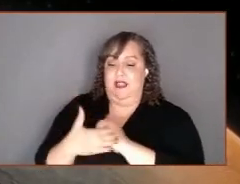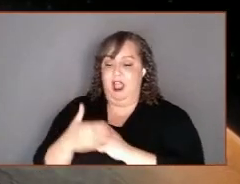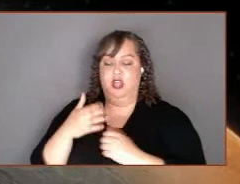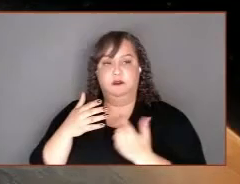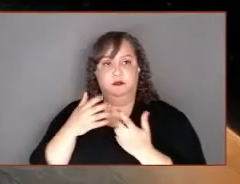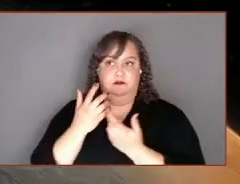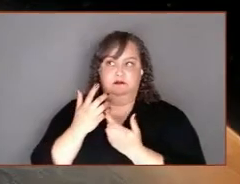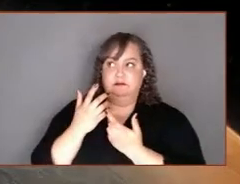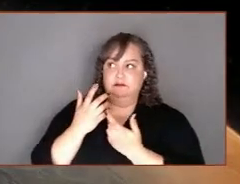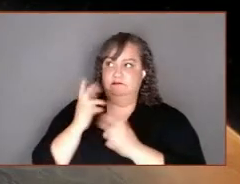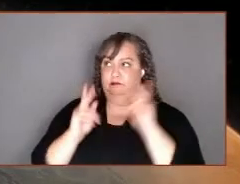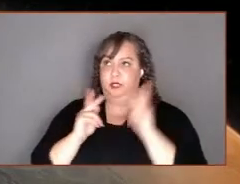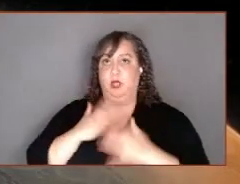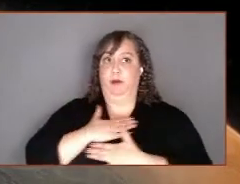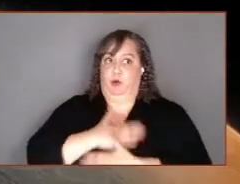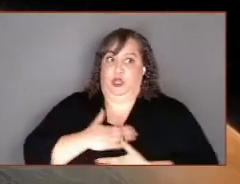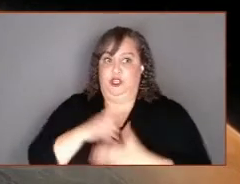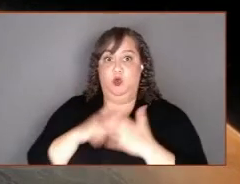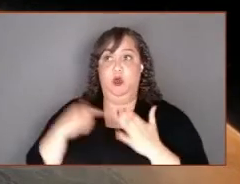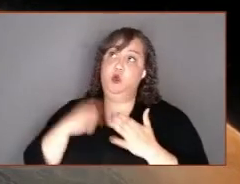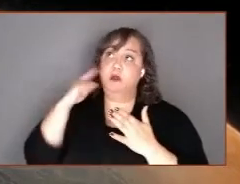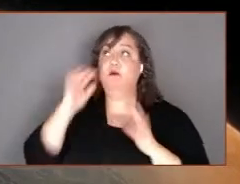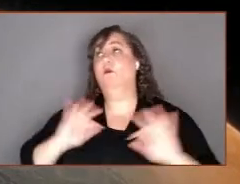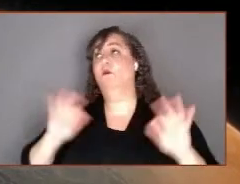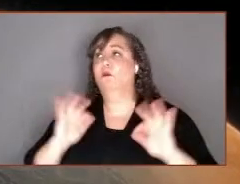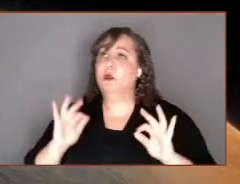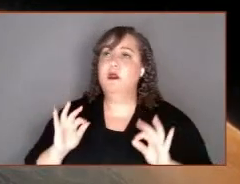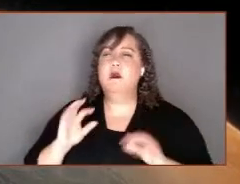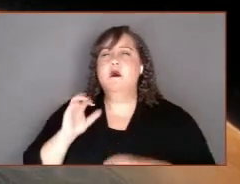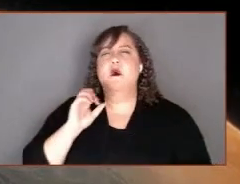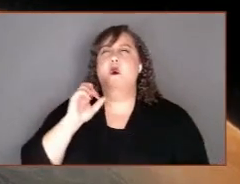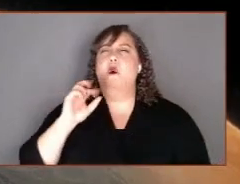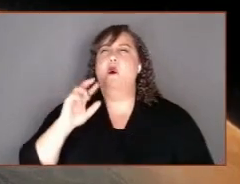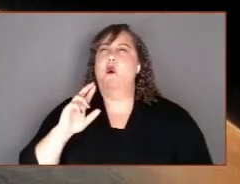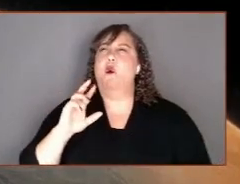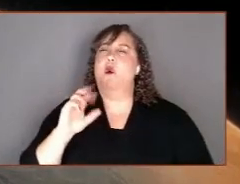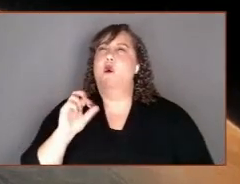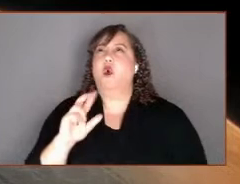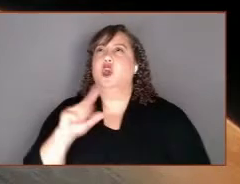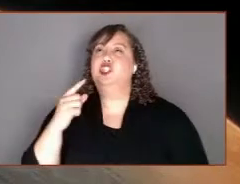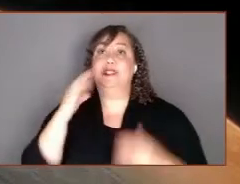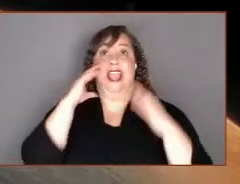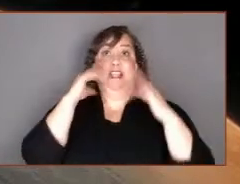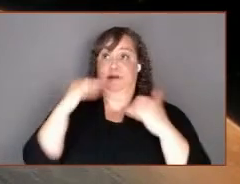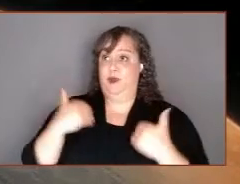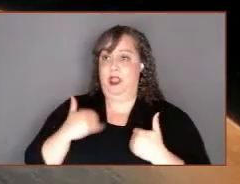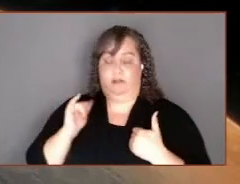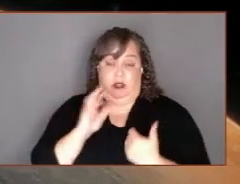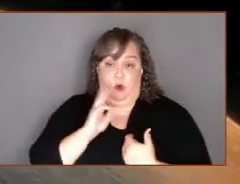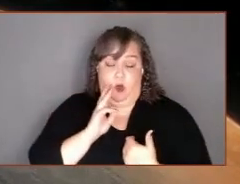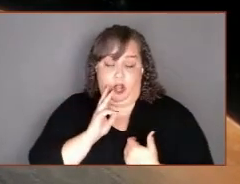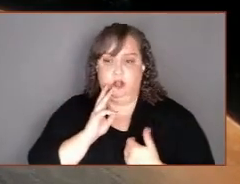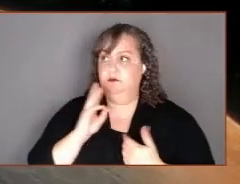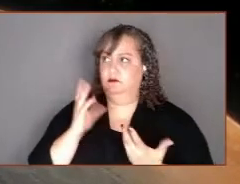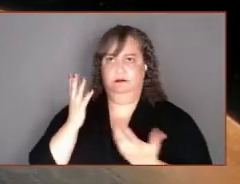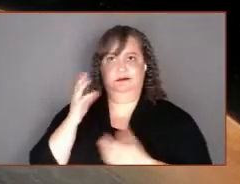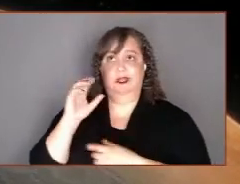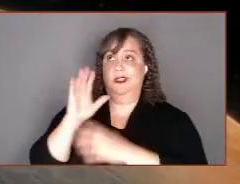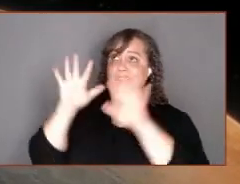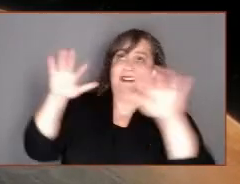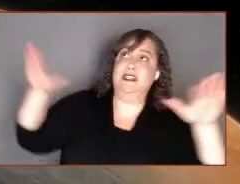we take for granted, or at least really just expect to be there, like water. You know, in space, we have to reclaim water.